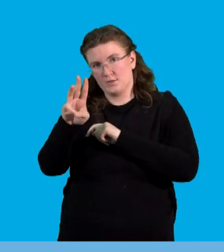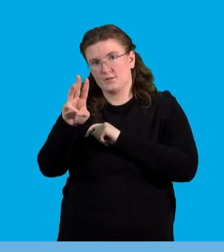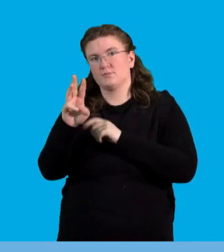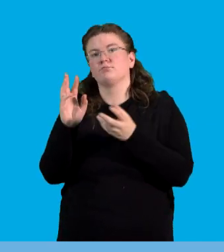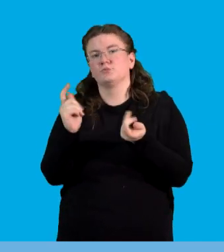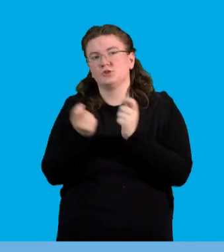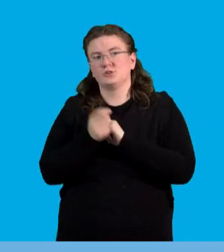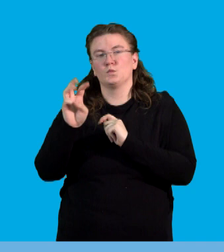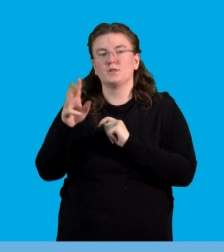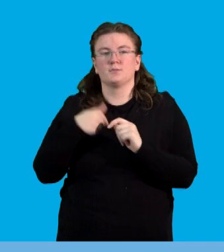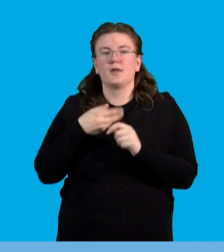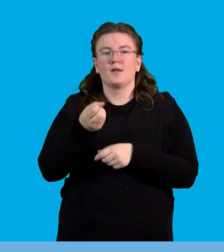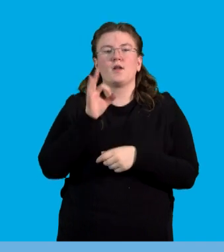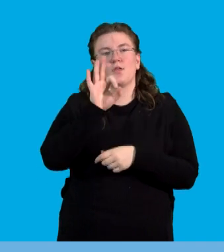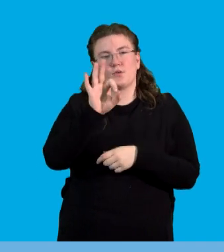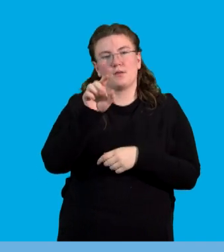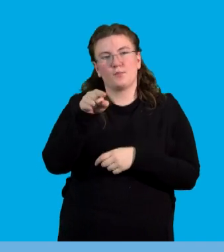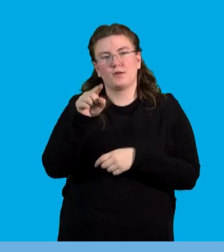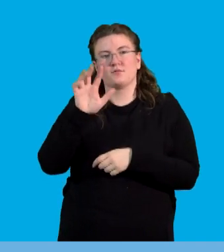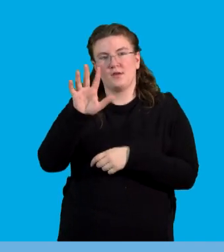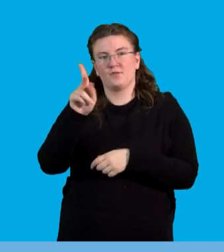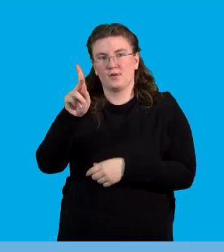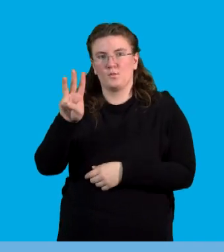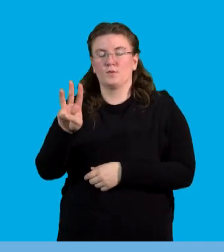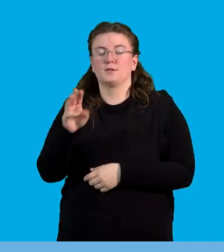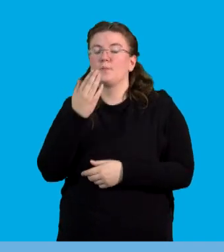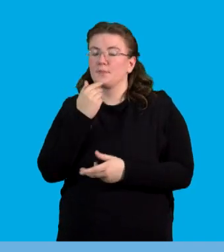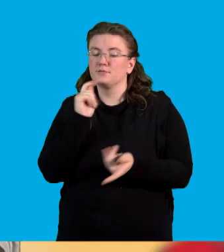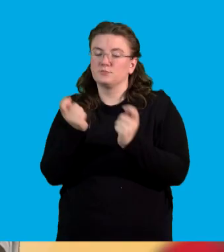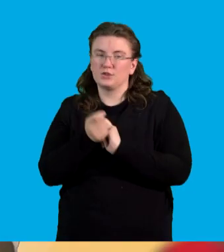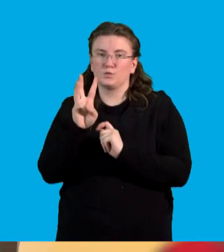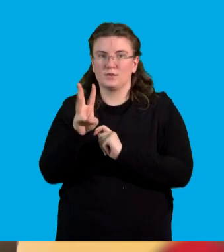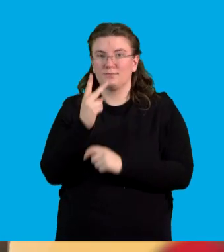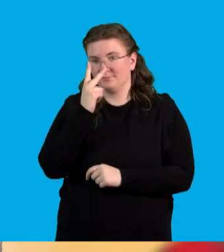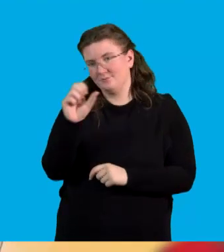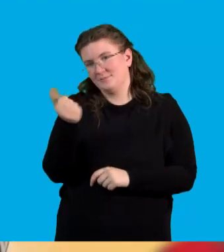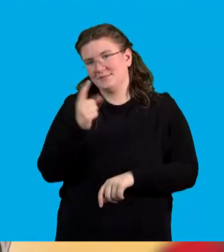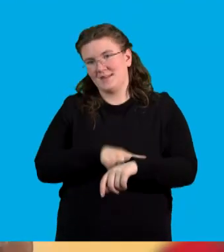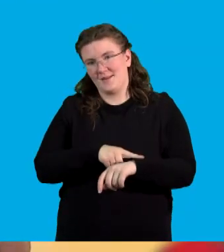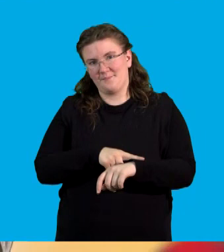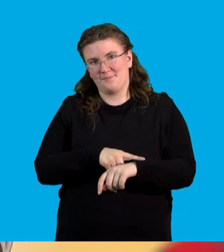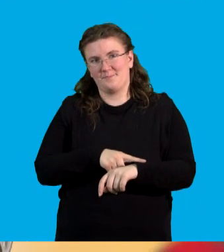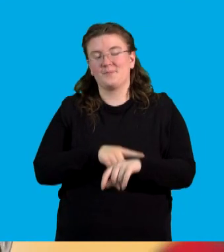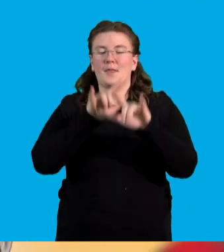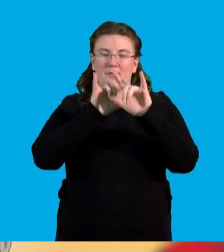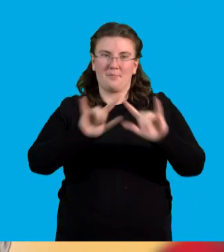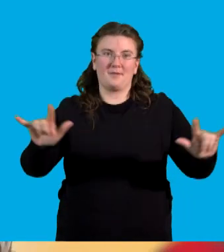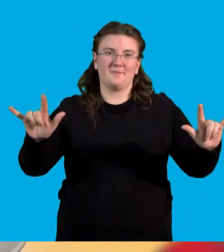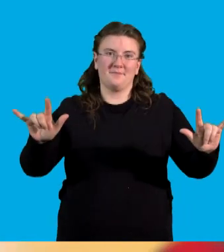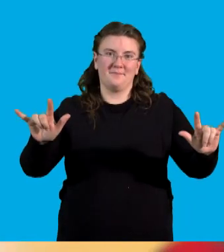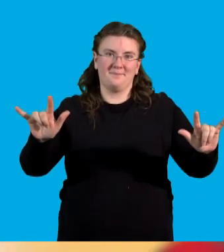you 3,5 kilowatts. I want you to convert that into watts. And until I see you next time with my answer,